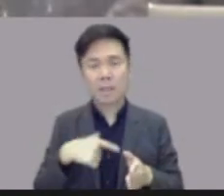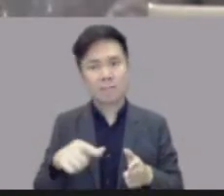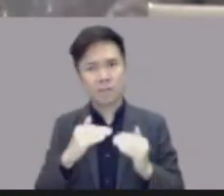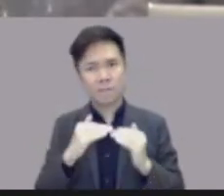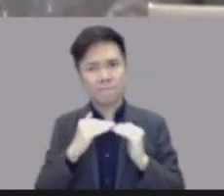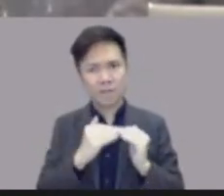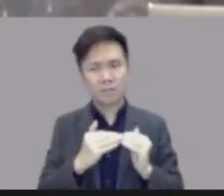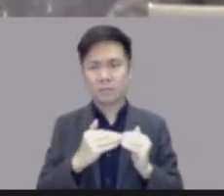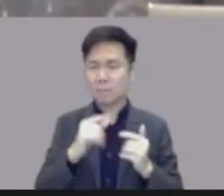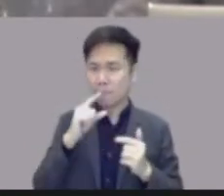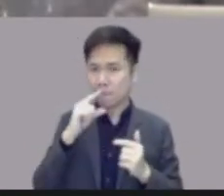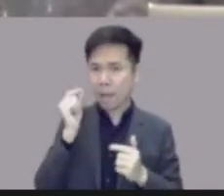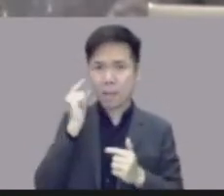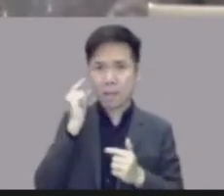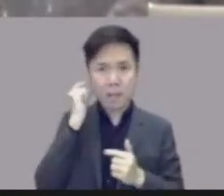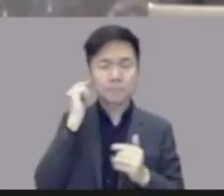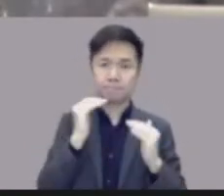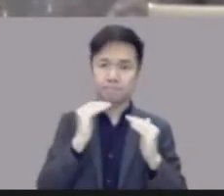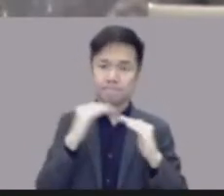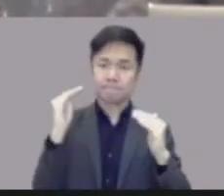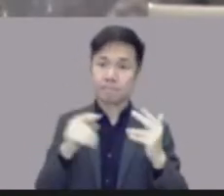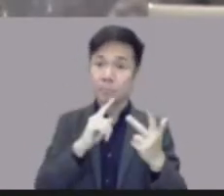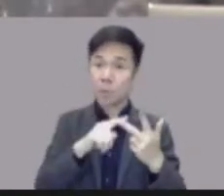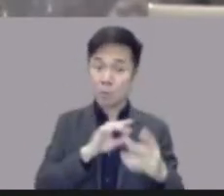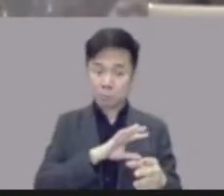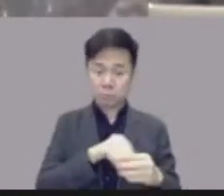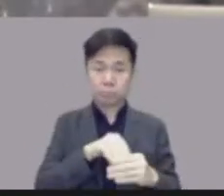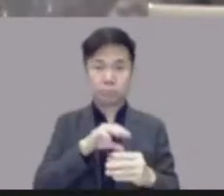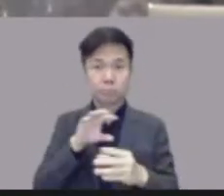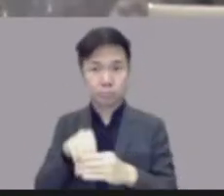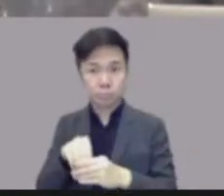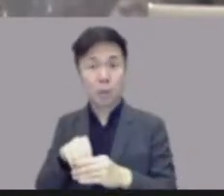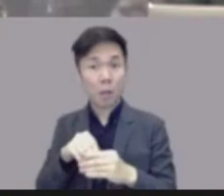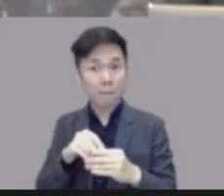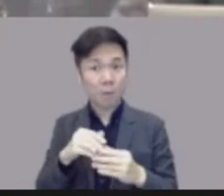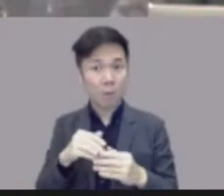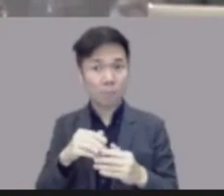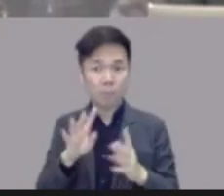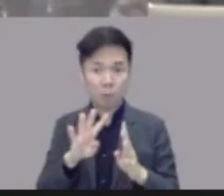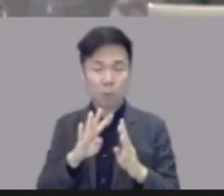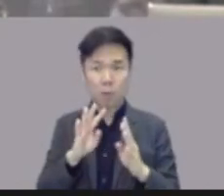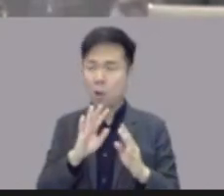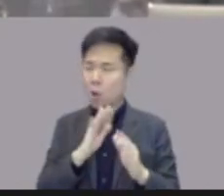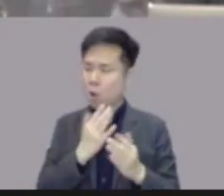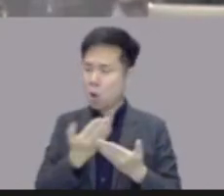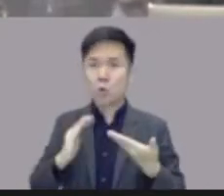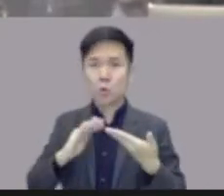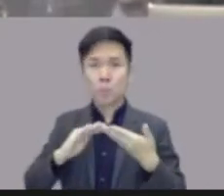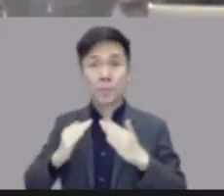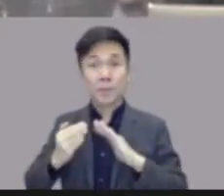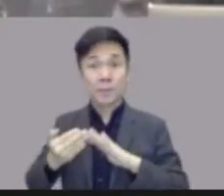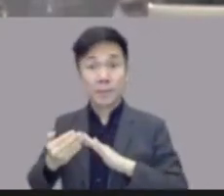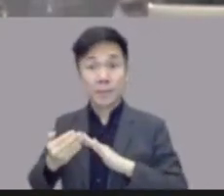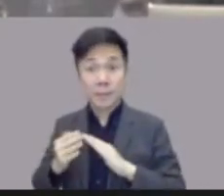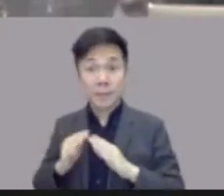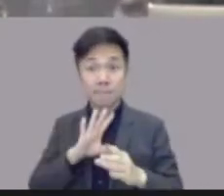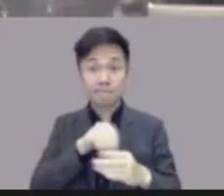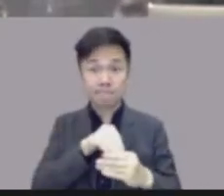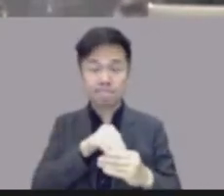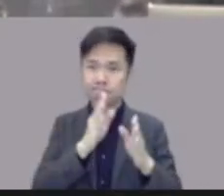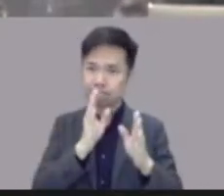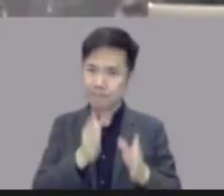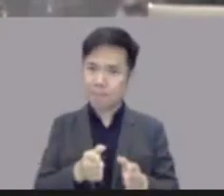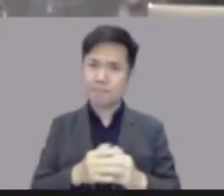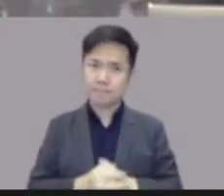equality participation and Community ownership to be appealing for local communities and to become a meaningful